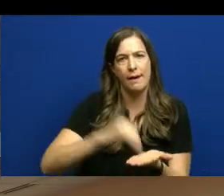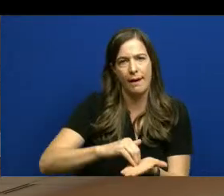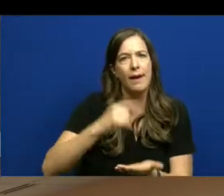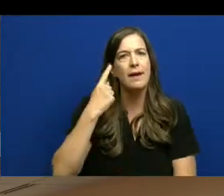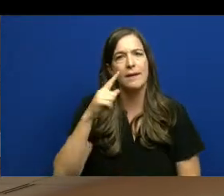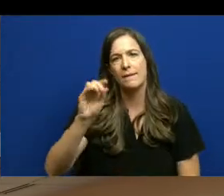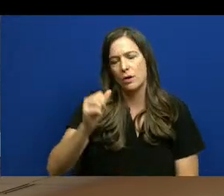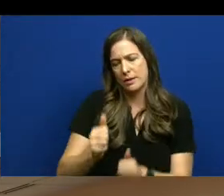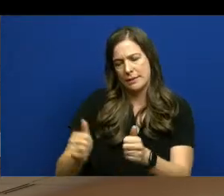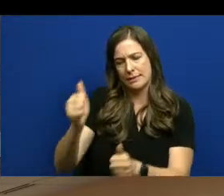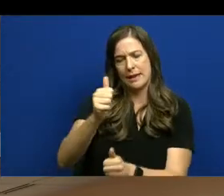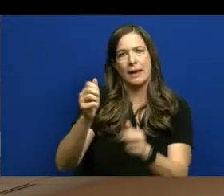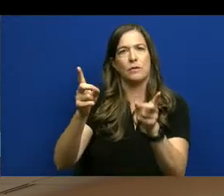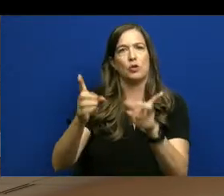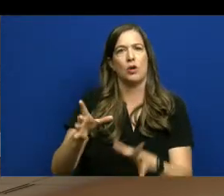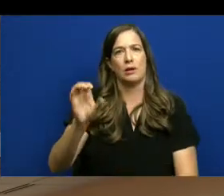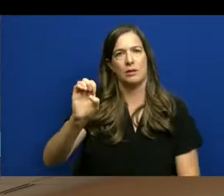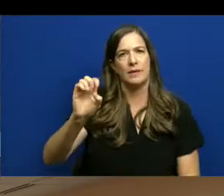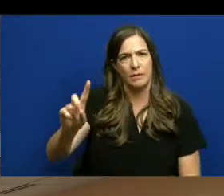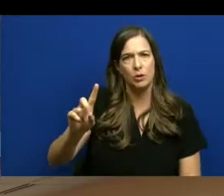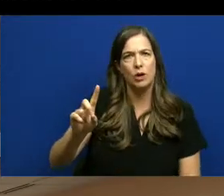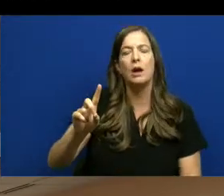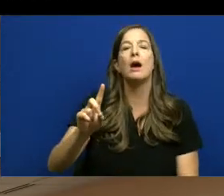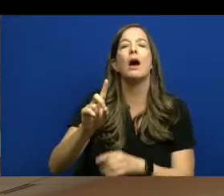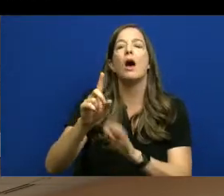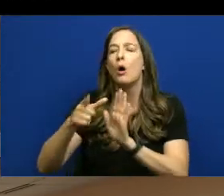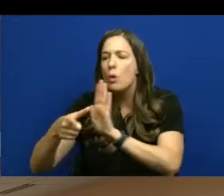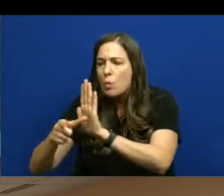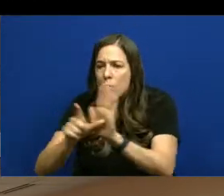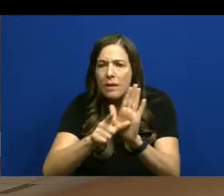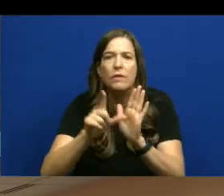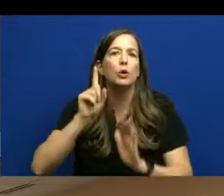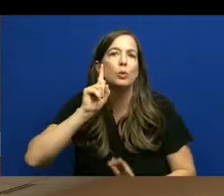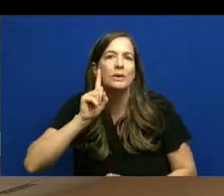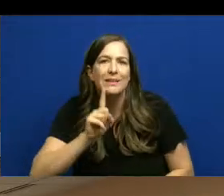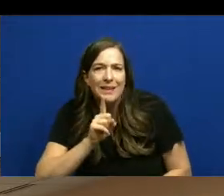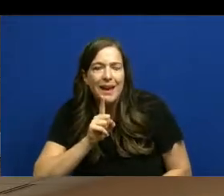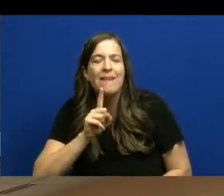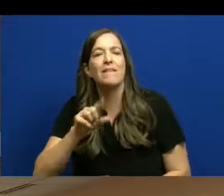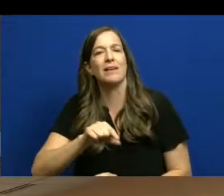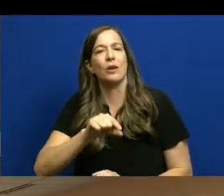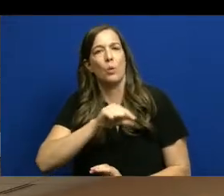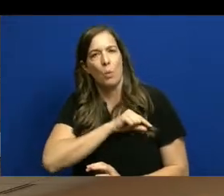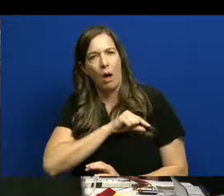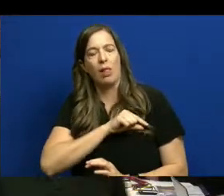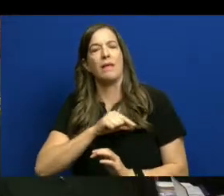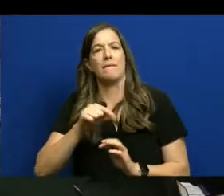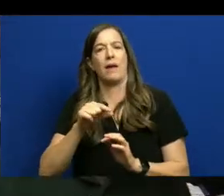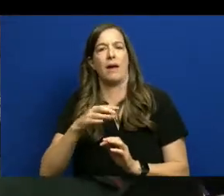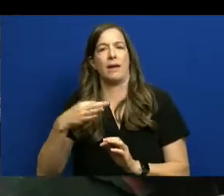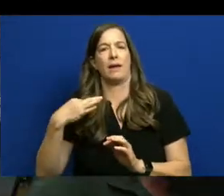and review candidates who are deaf and qualified for this position. Thank you.